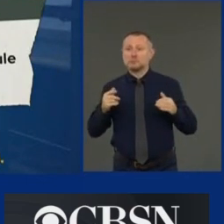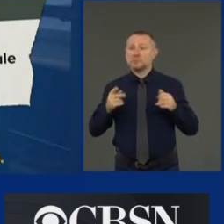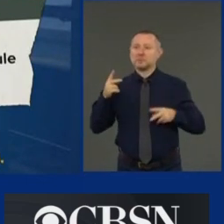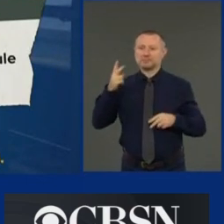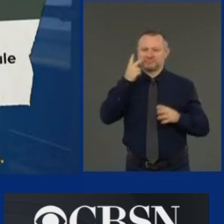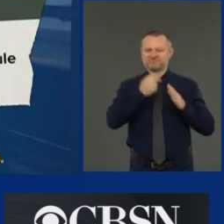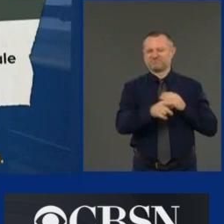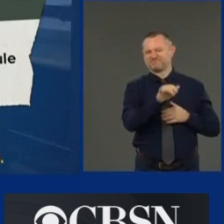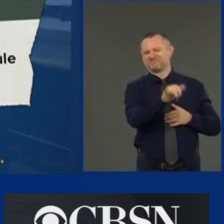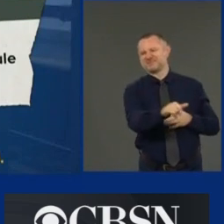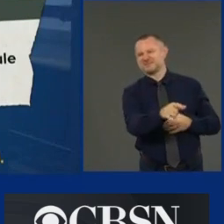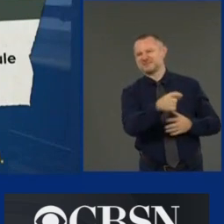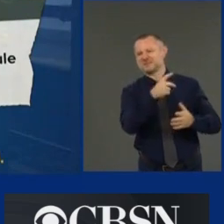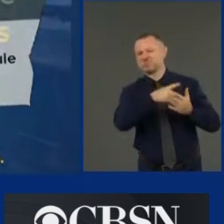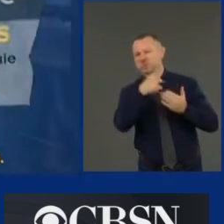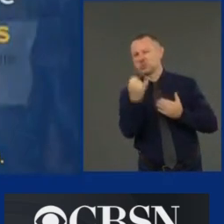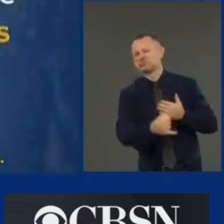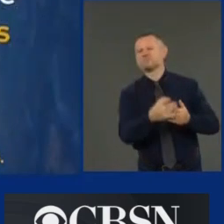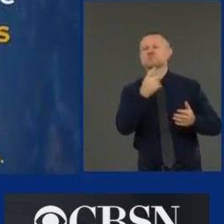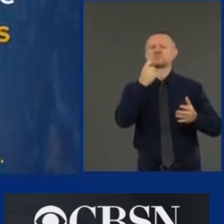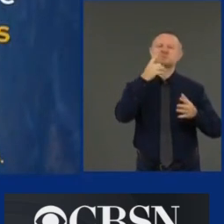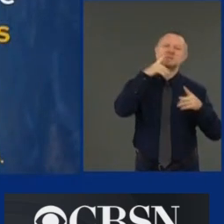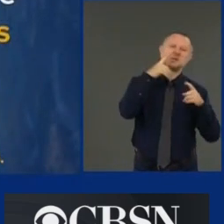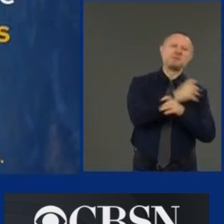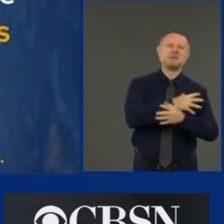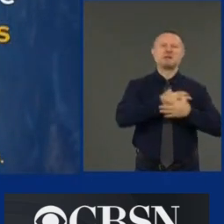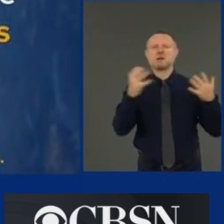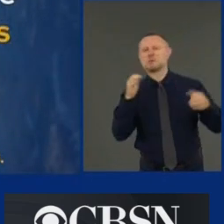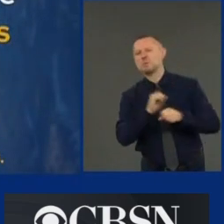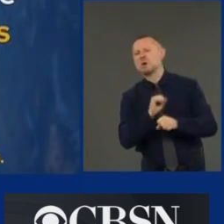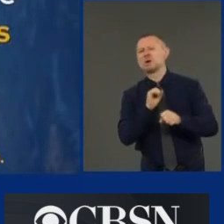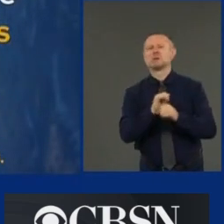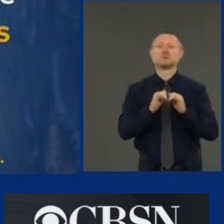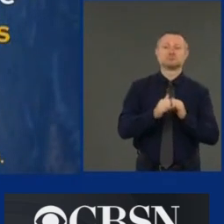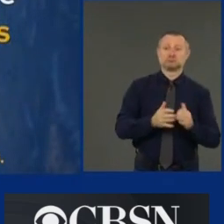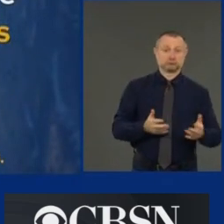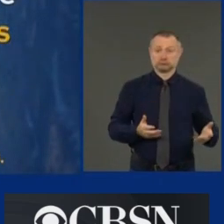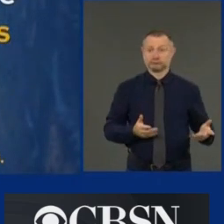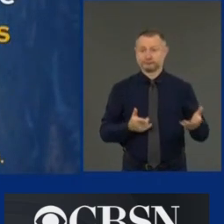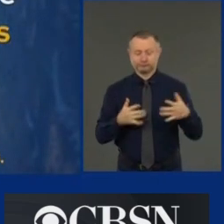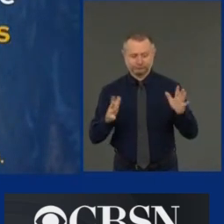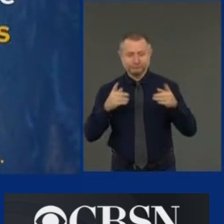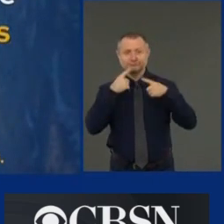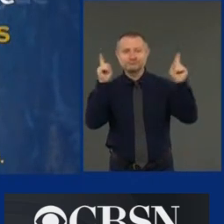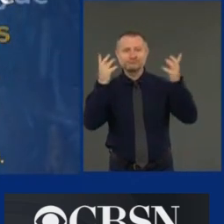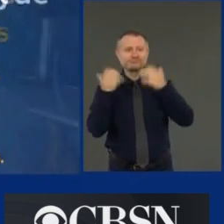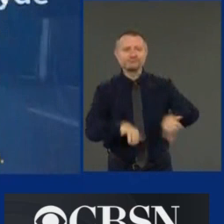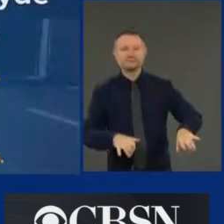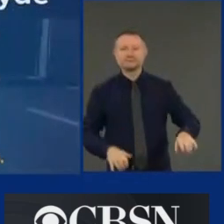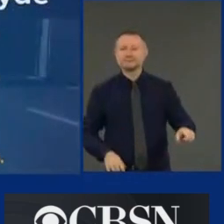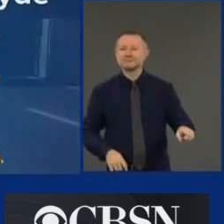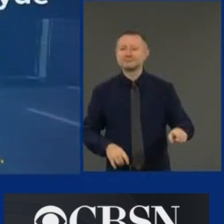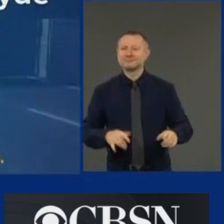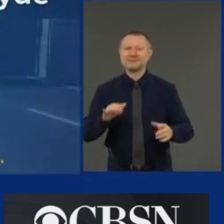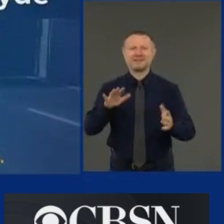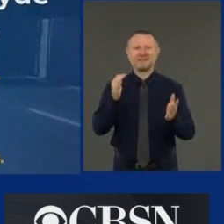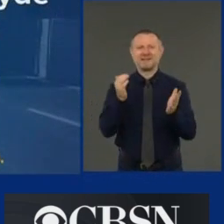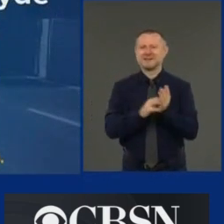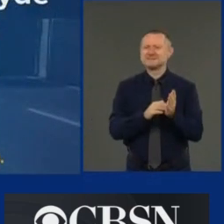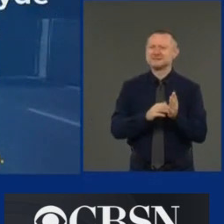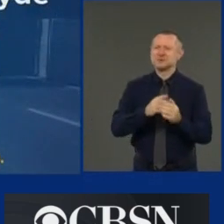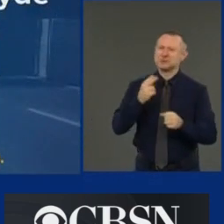construction complexities of all time. And again, they used this period